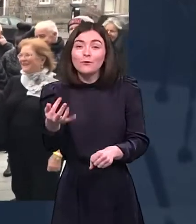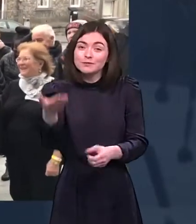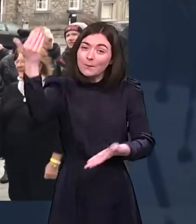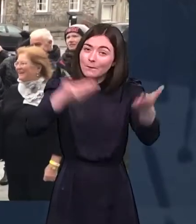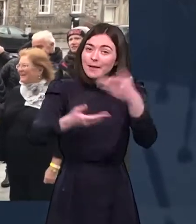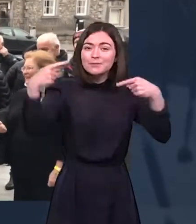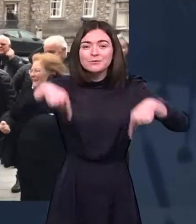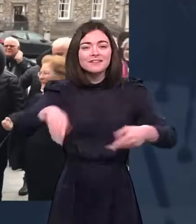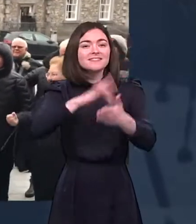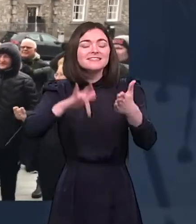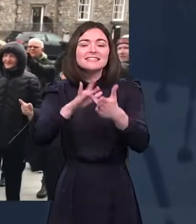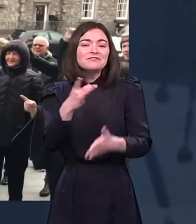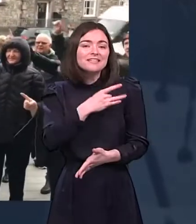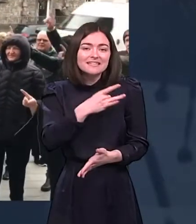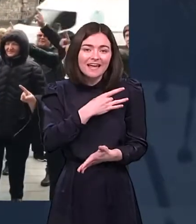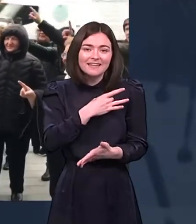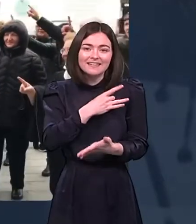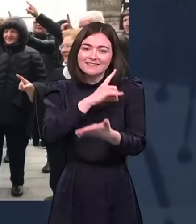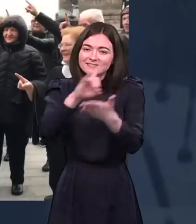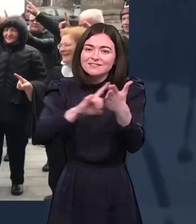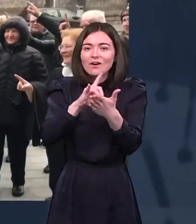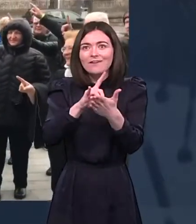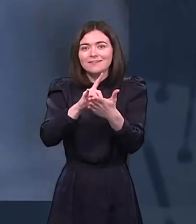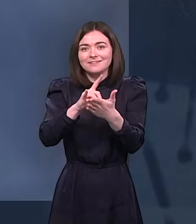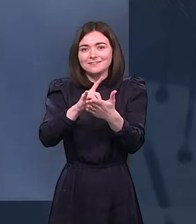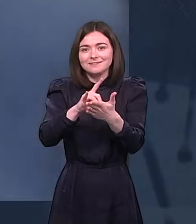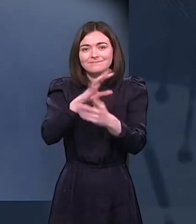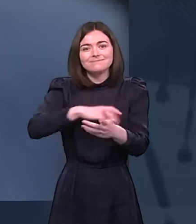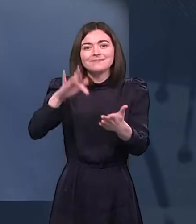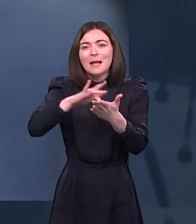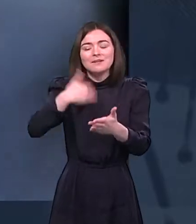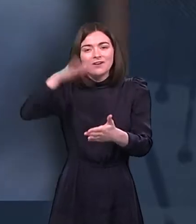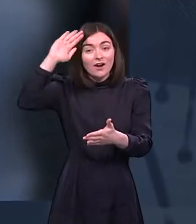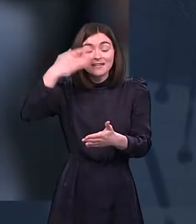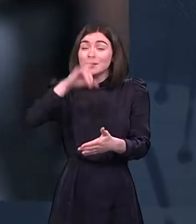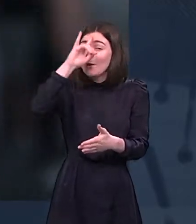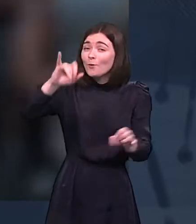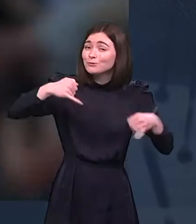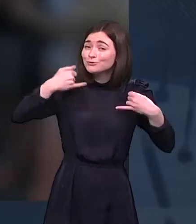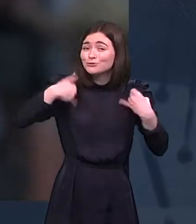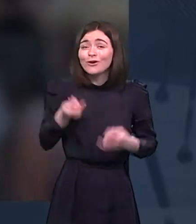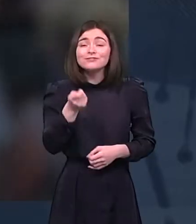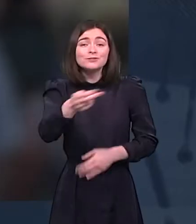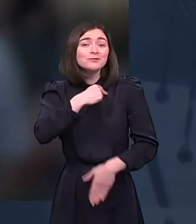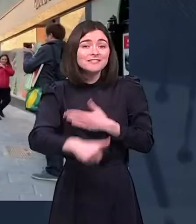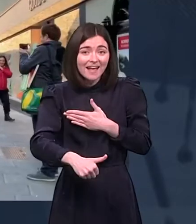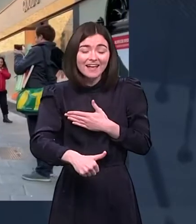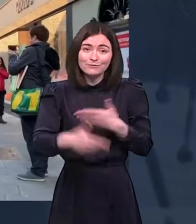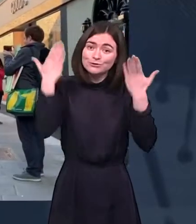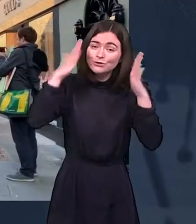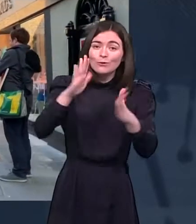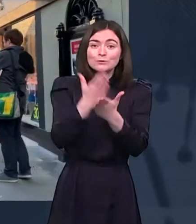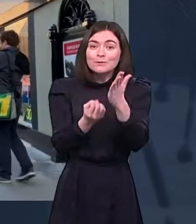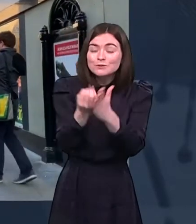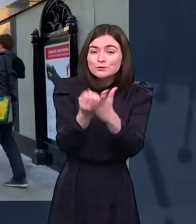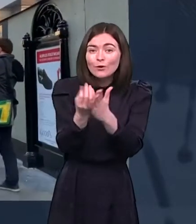here to the city of Kilkenny, the medieval capital of Ireland. I hope you've enjoyed our journey today, where we've shared some of the stories and shown you some of the